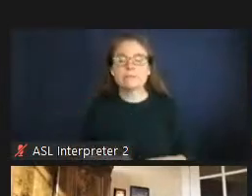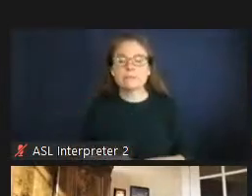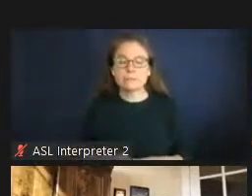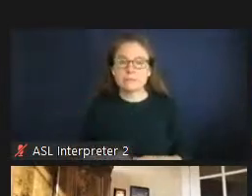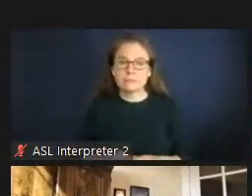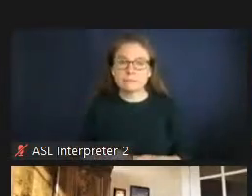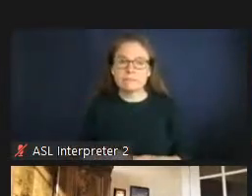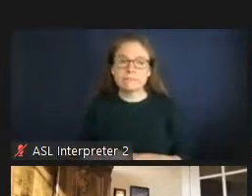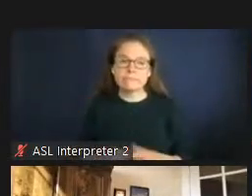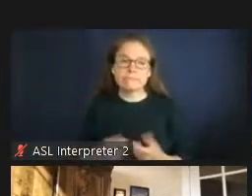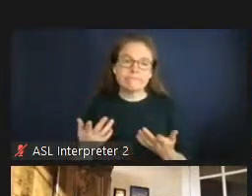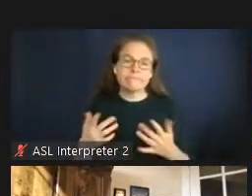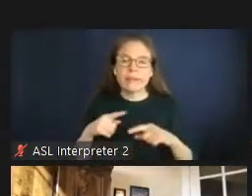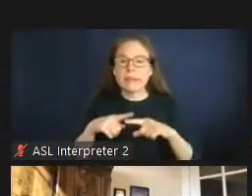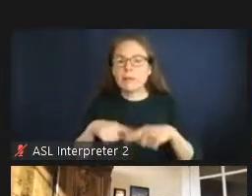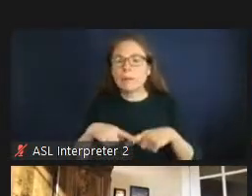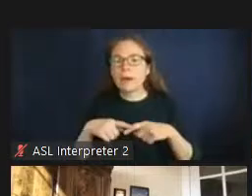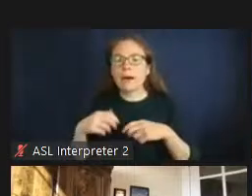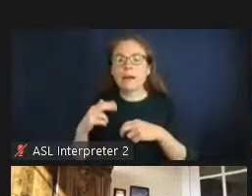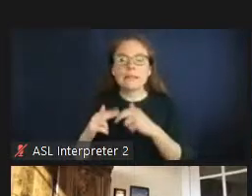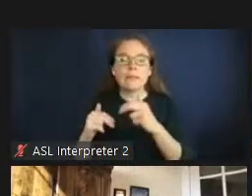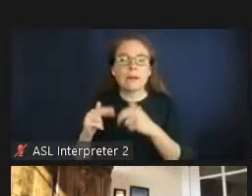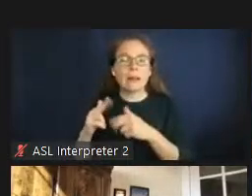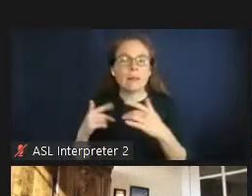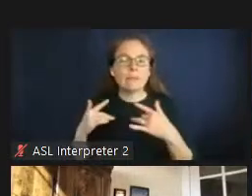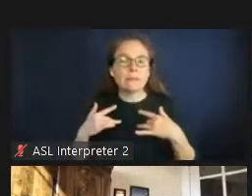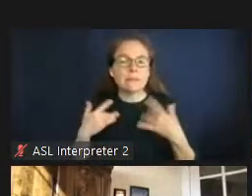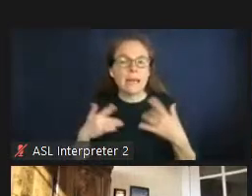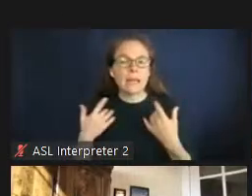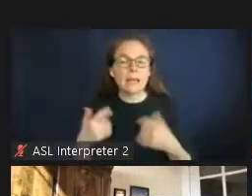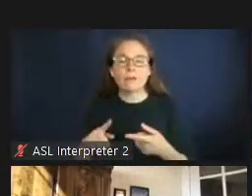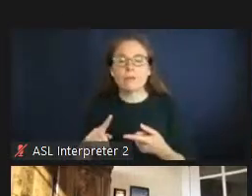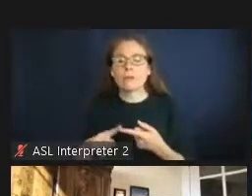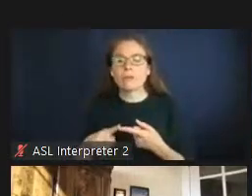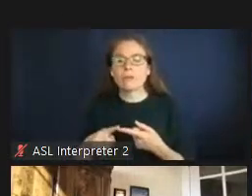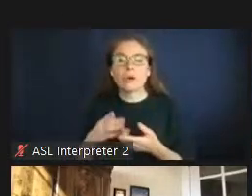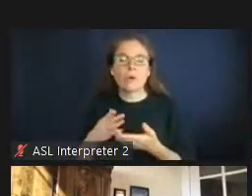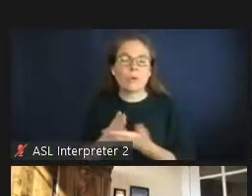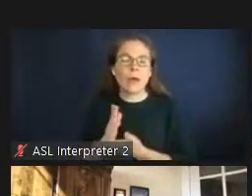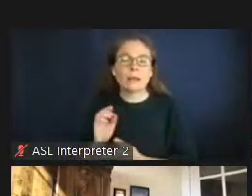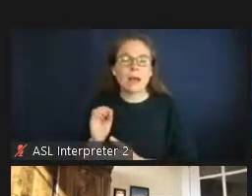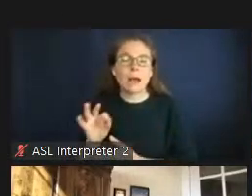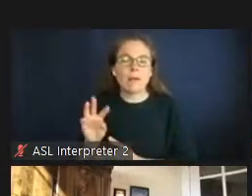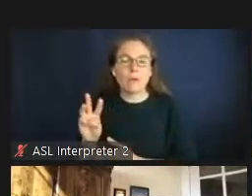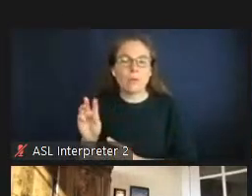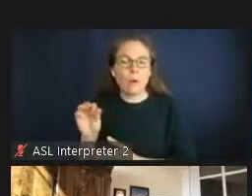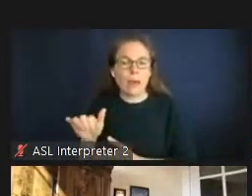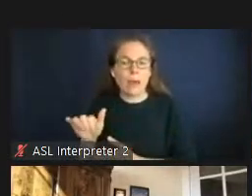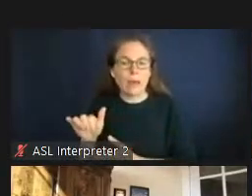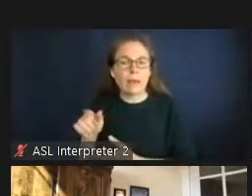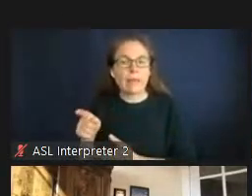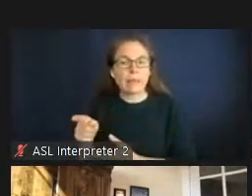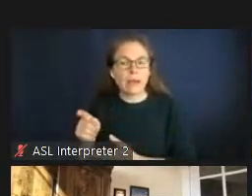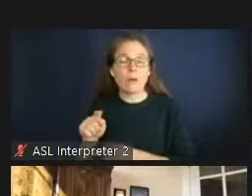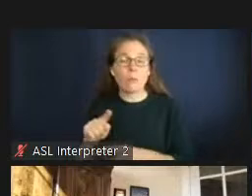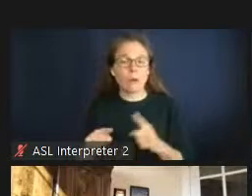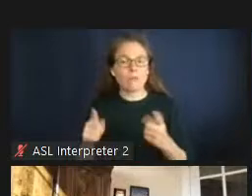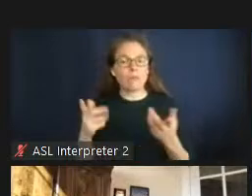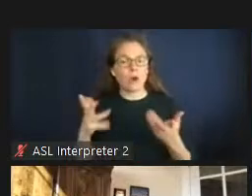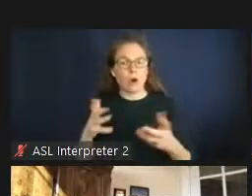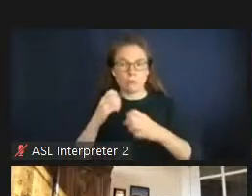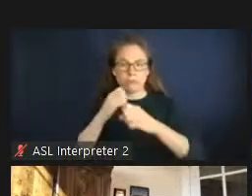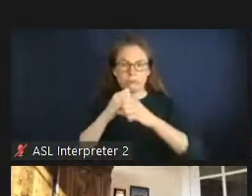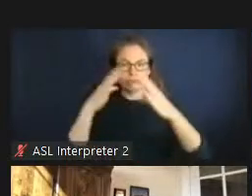development status and how much right-of-way exists. But we do have a pretty good idea of what we'll be building. It'll be